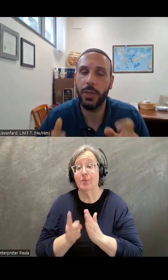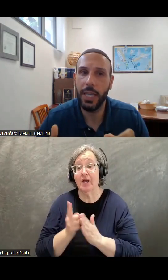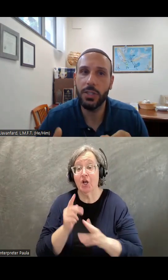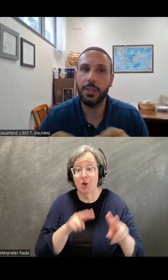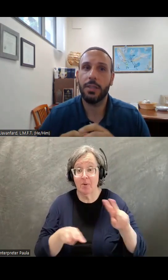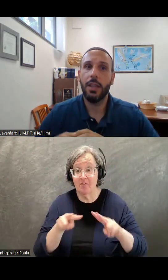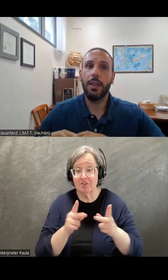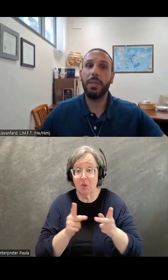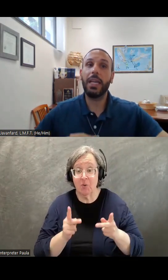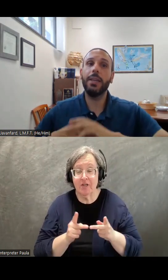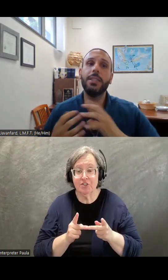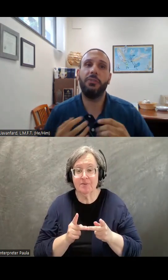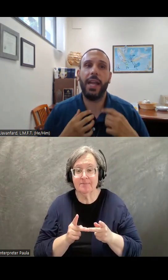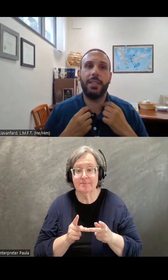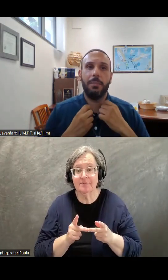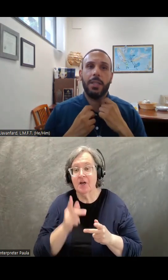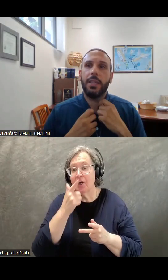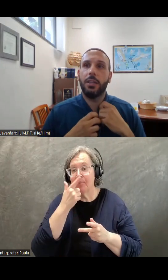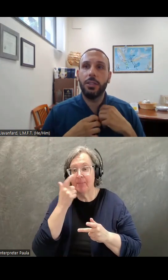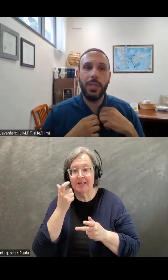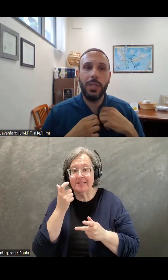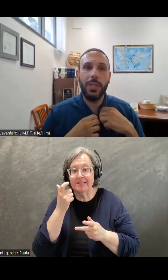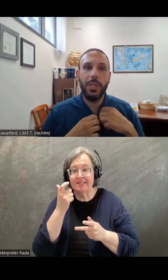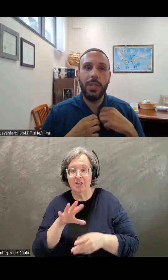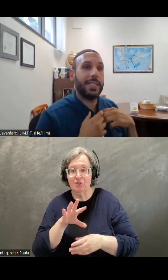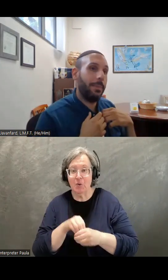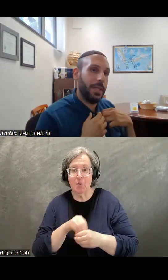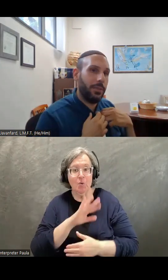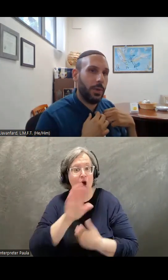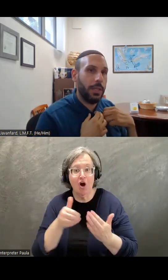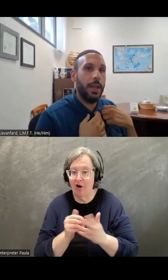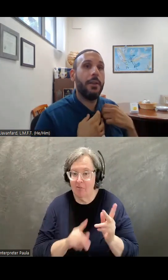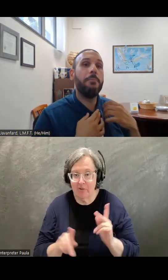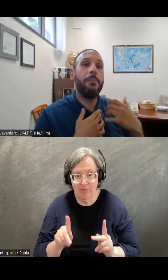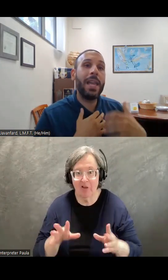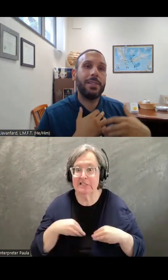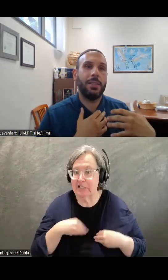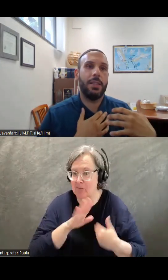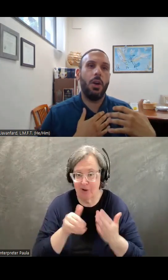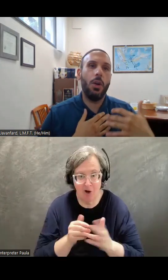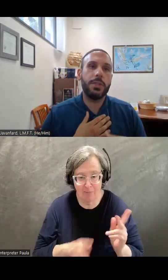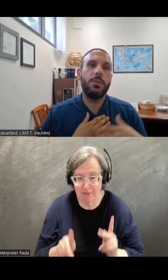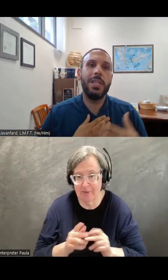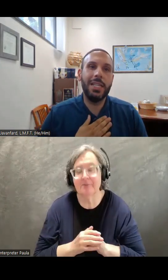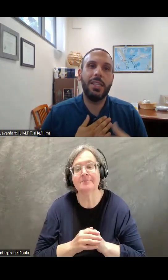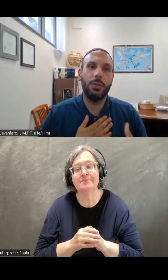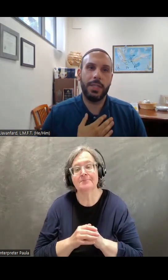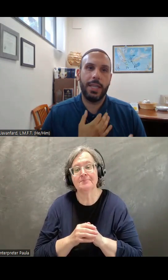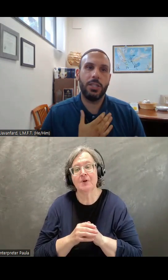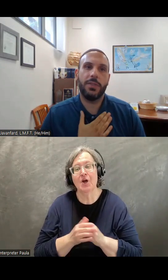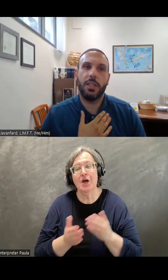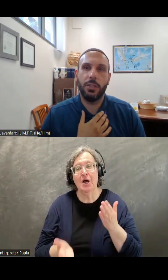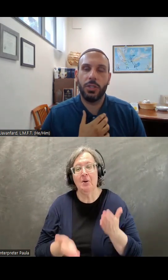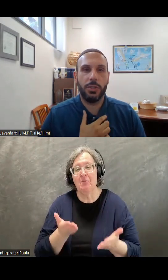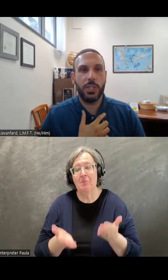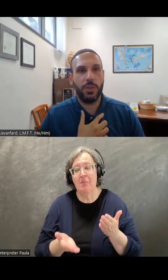observation locations, because of the fact that they must include everyone and accept everyone, might also need the